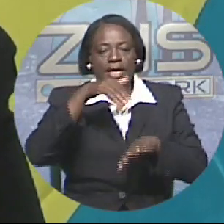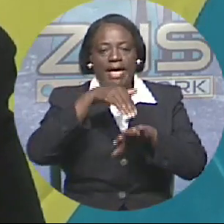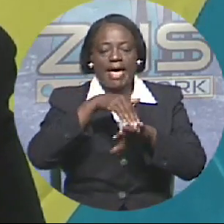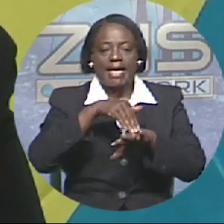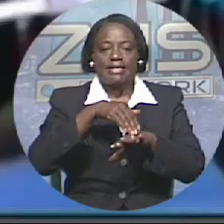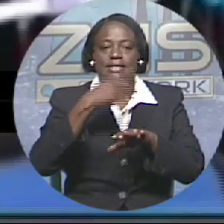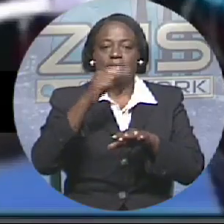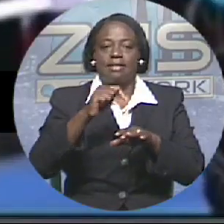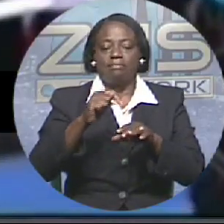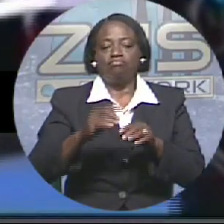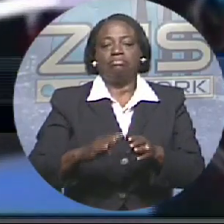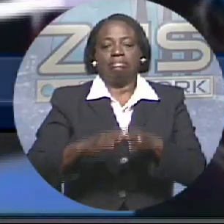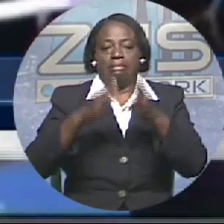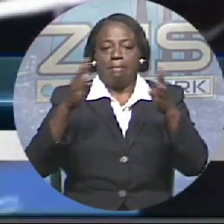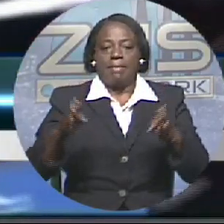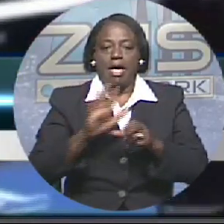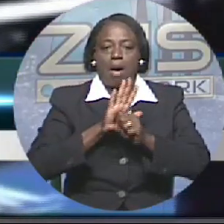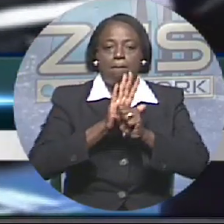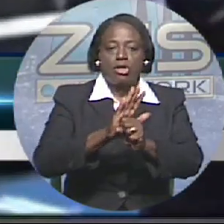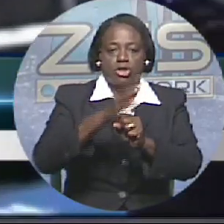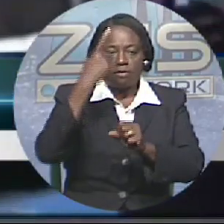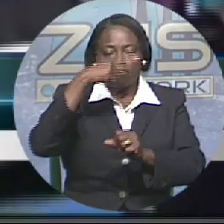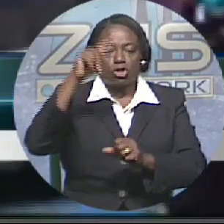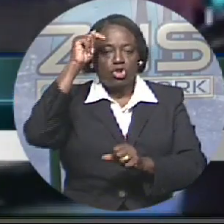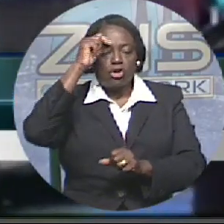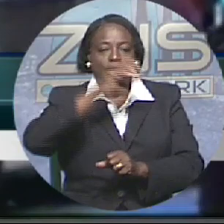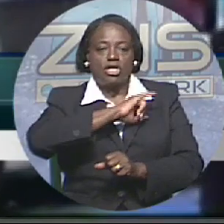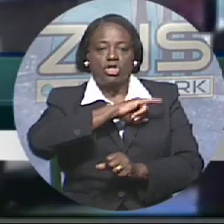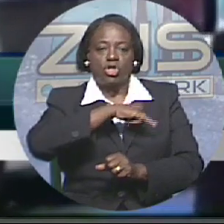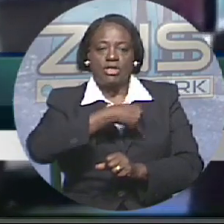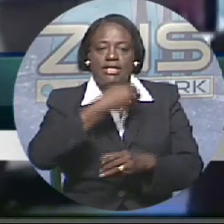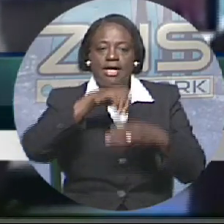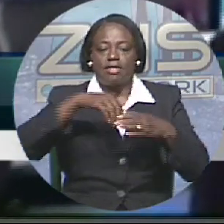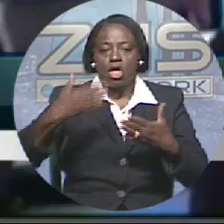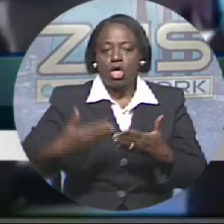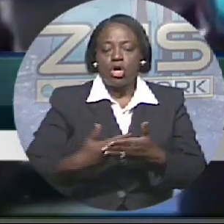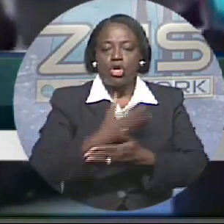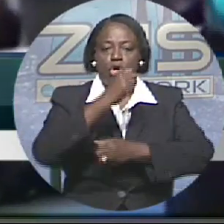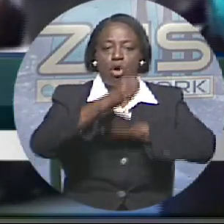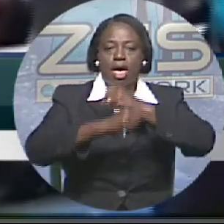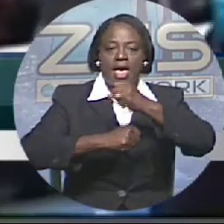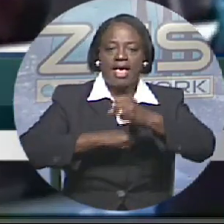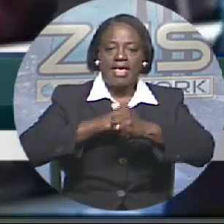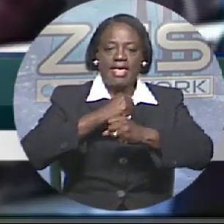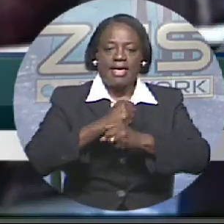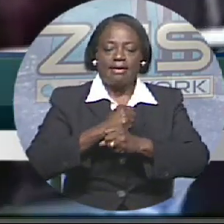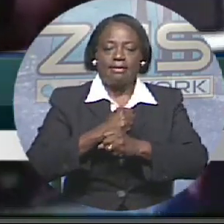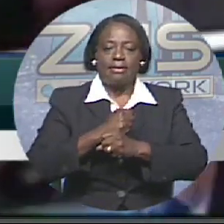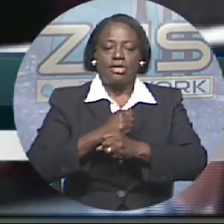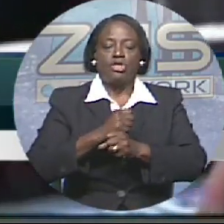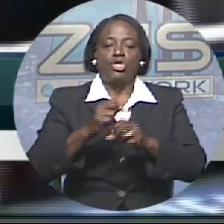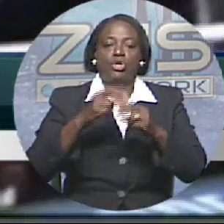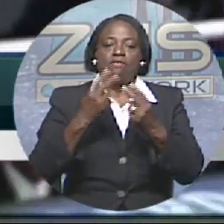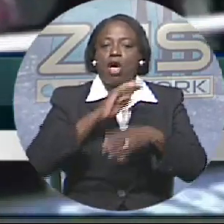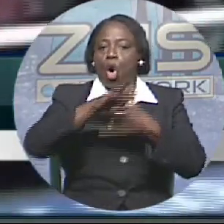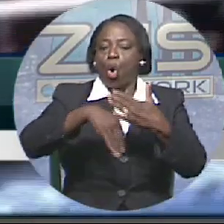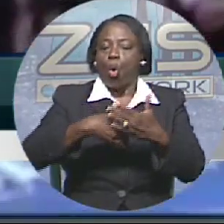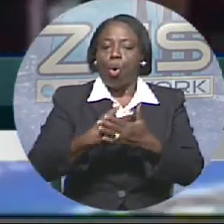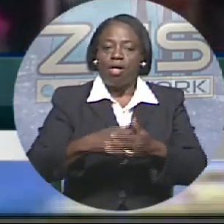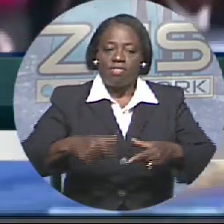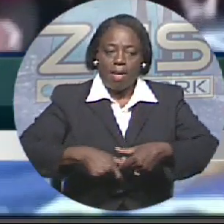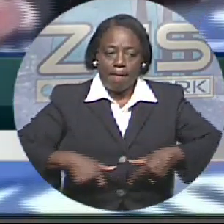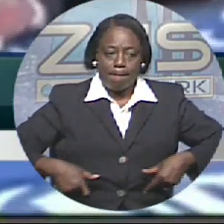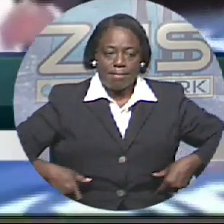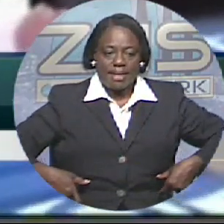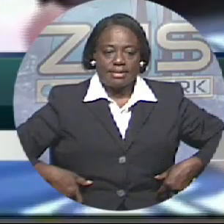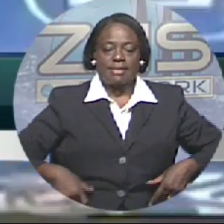the major push for Toriano Johnson in the new year to get to unify all the belts. He will be the next Elijah Obed. So boxing